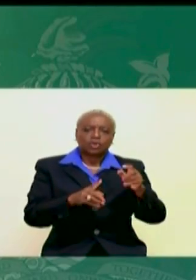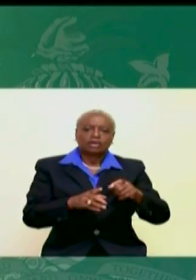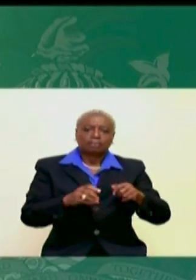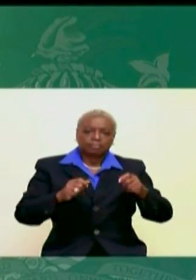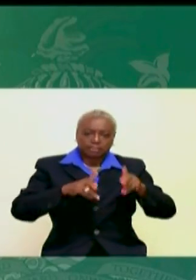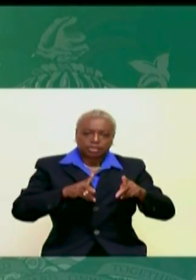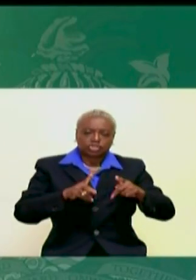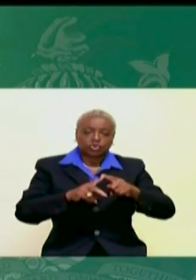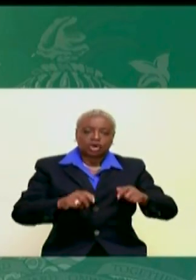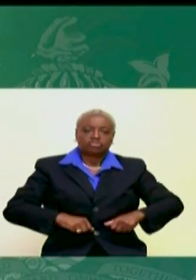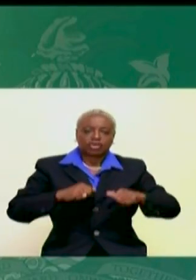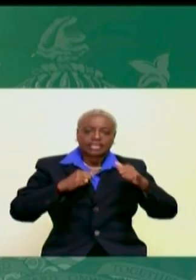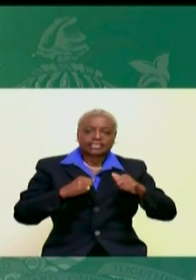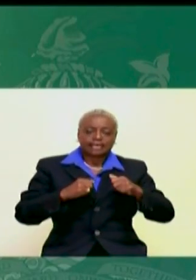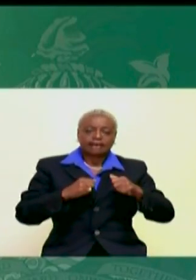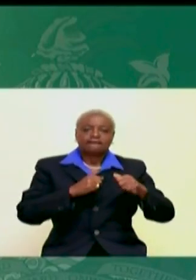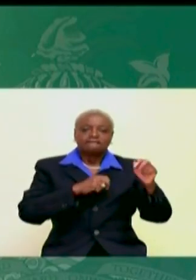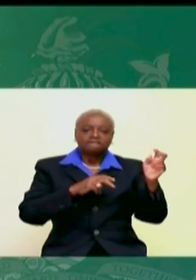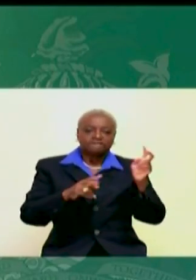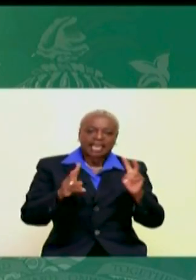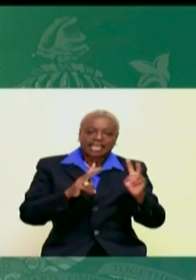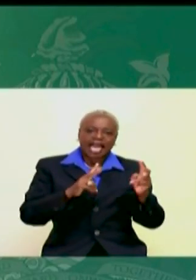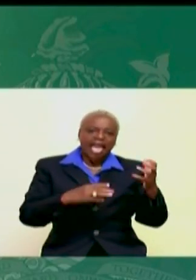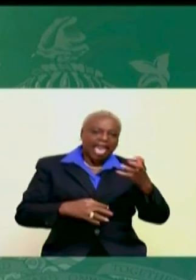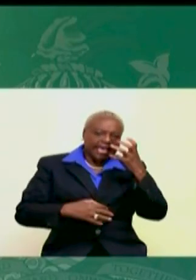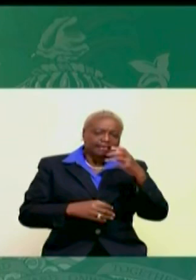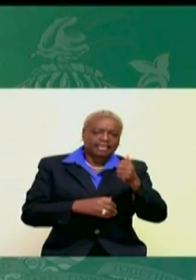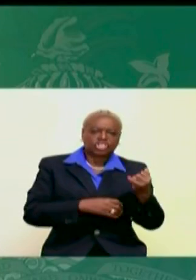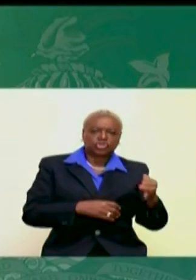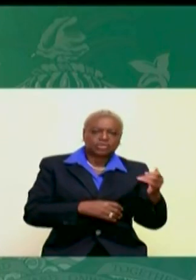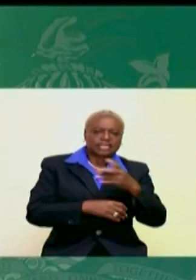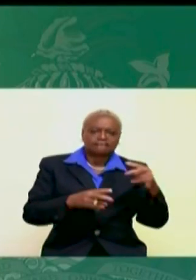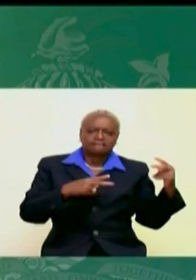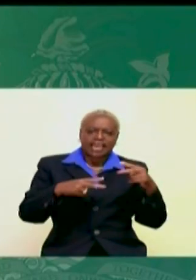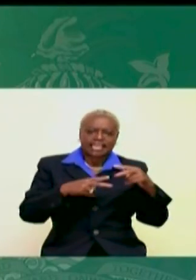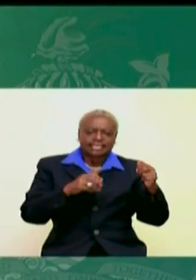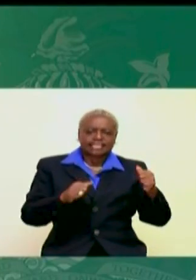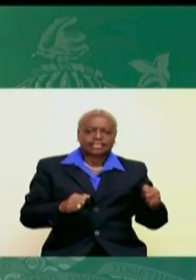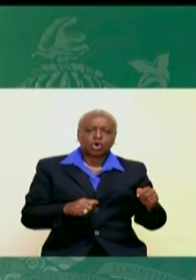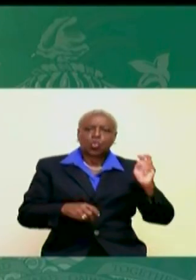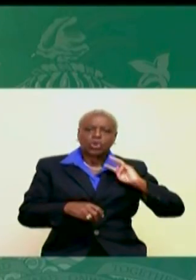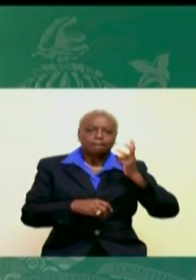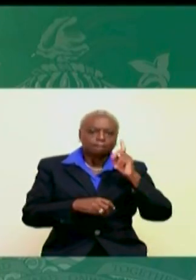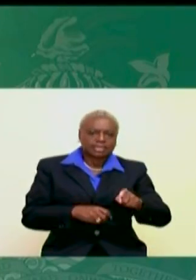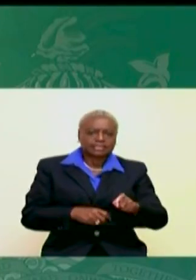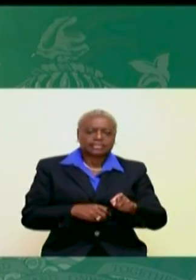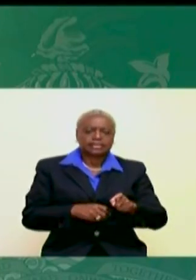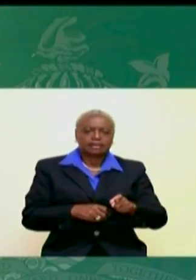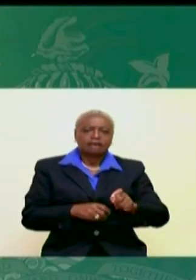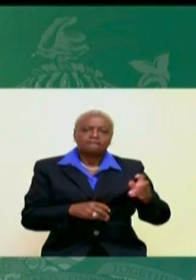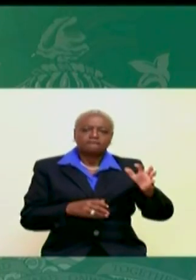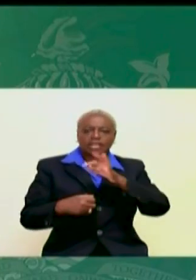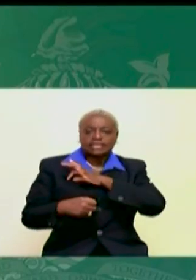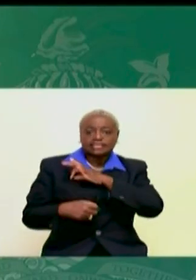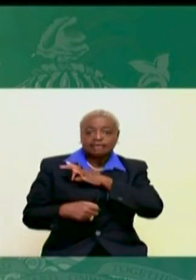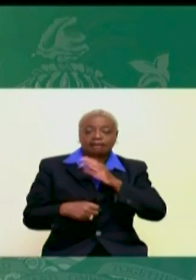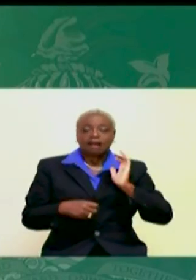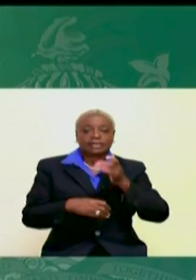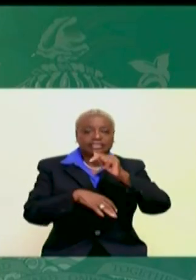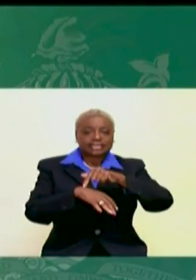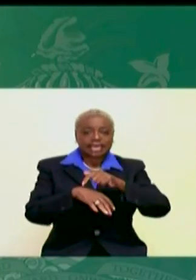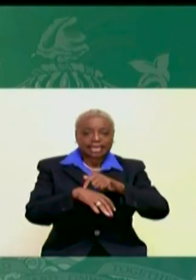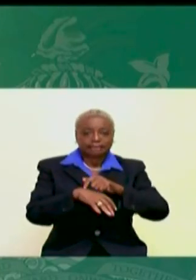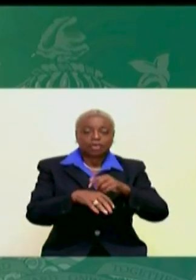issues, violent tendencies, and abuse. We must also volunteer our time with credible NGOs,